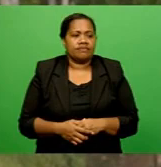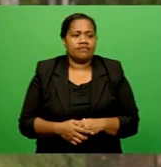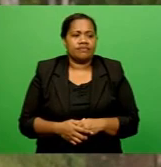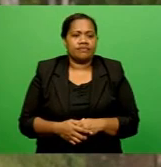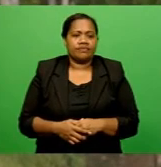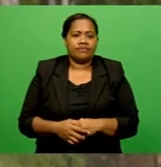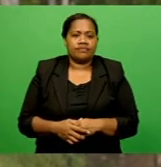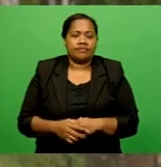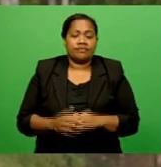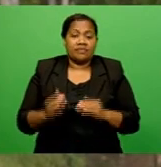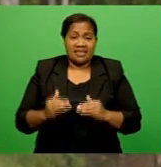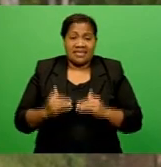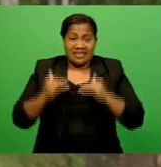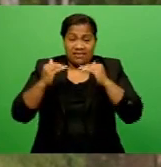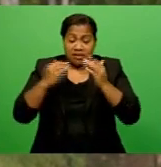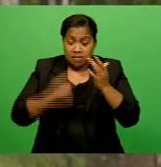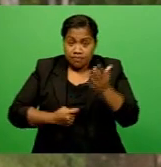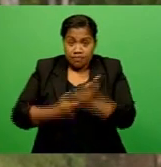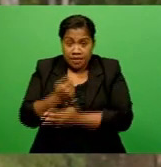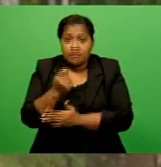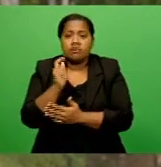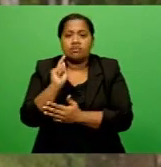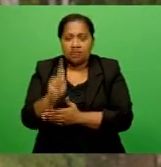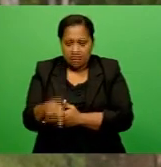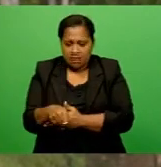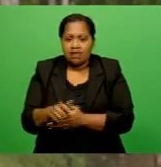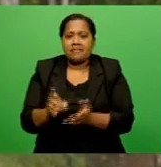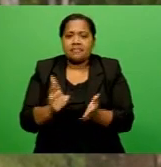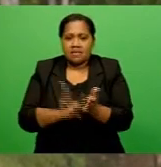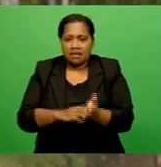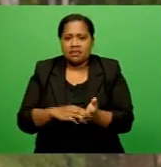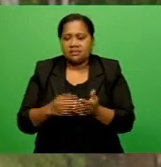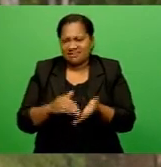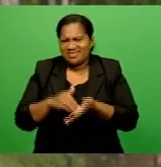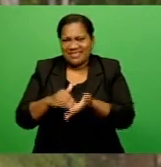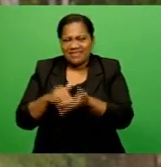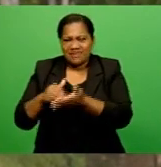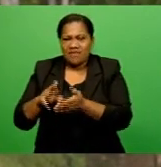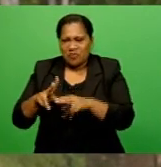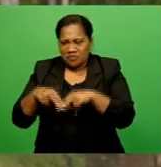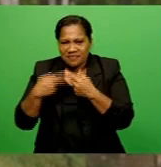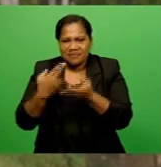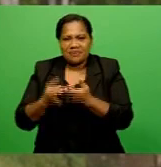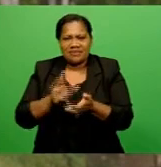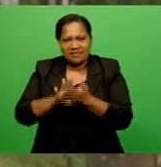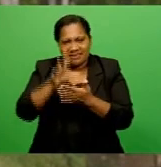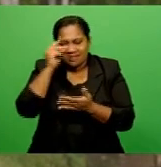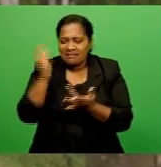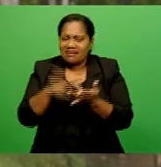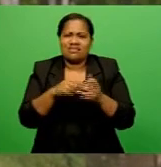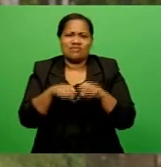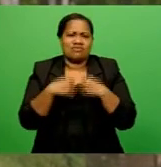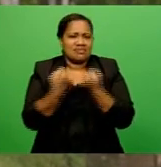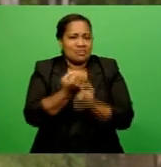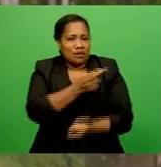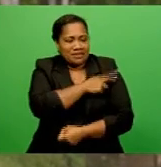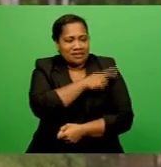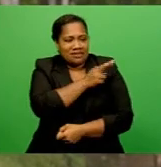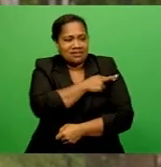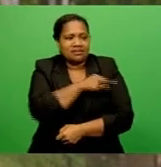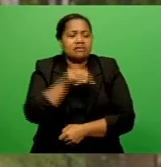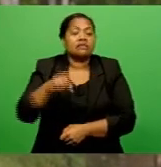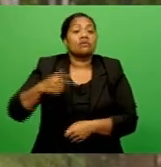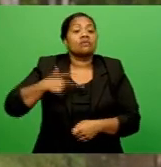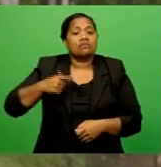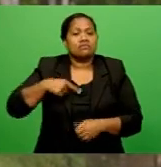of the ways the Matangali is using to help the financial burden for family, education and other social responsibilities. This is why